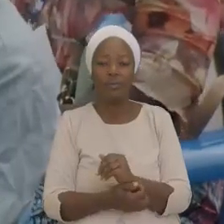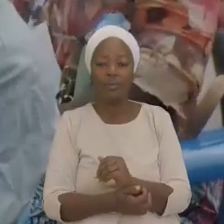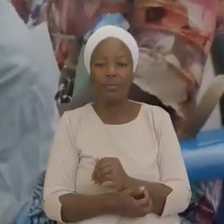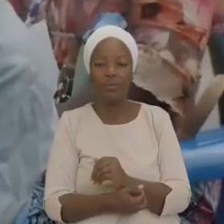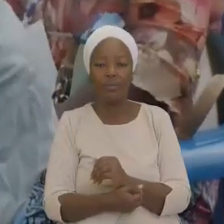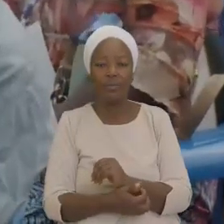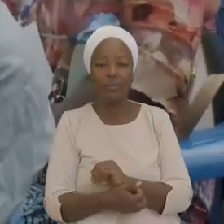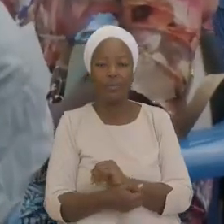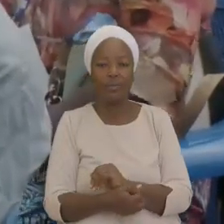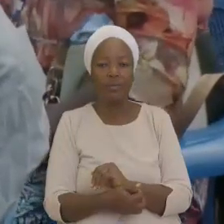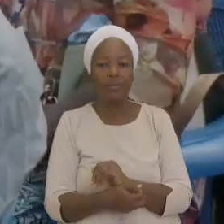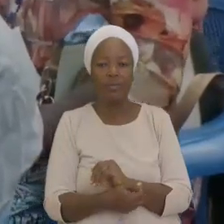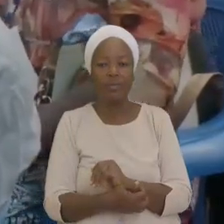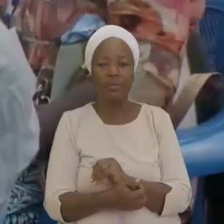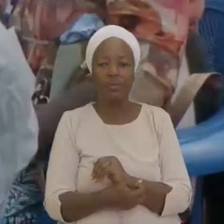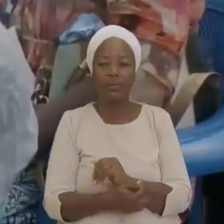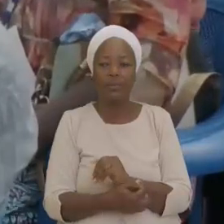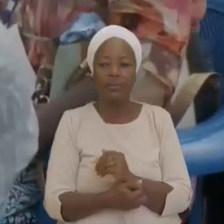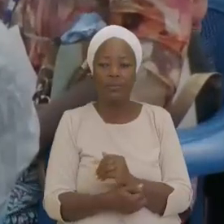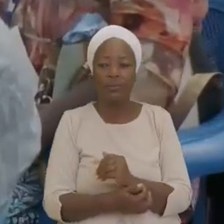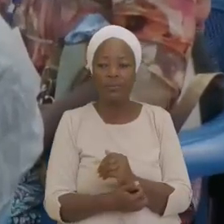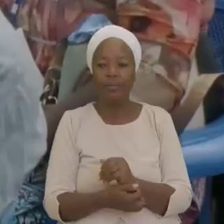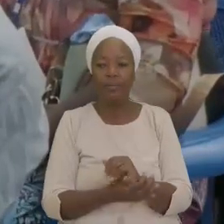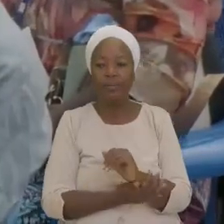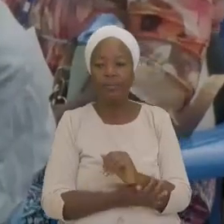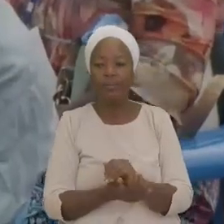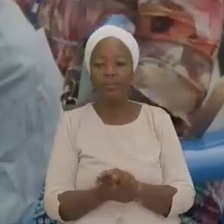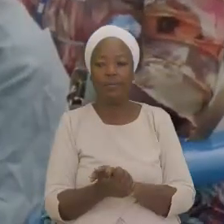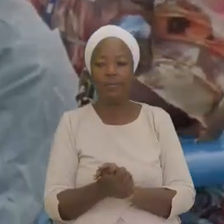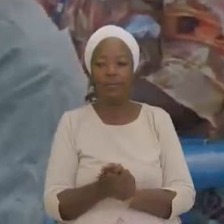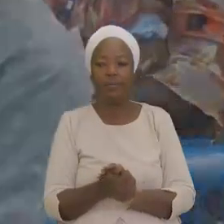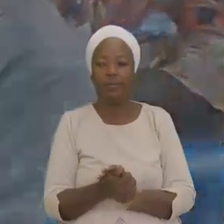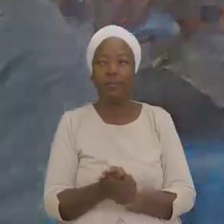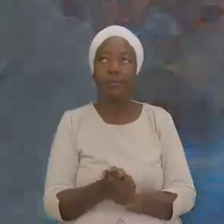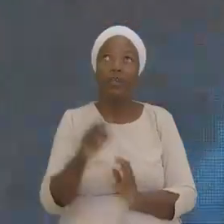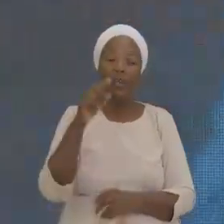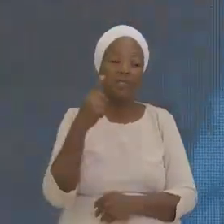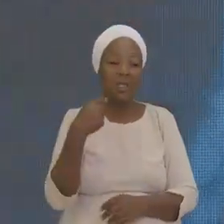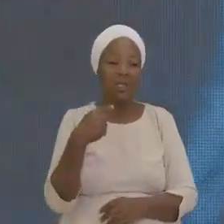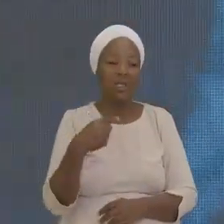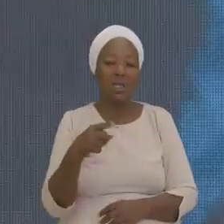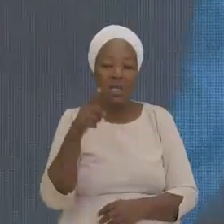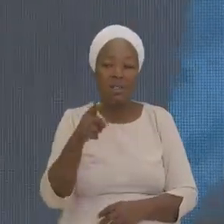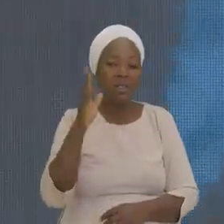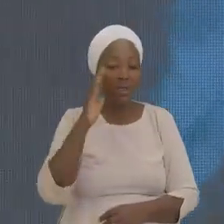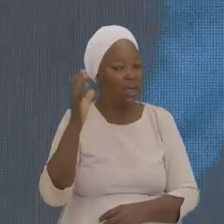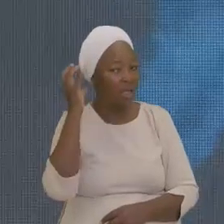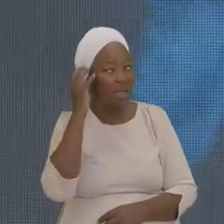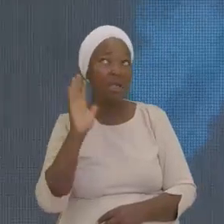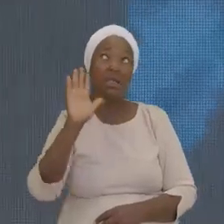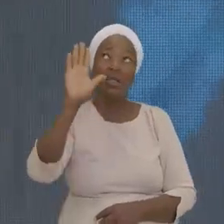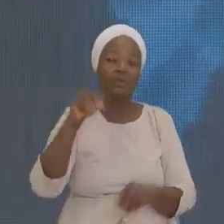It says, ye shall hear him in all